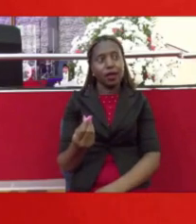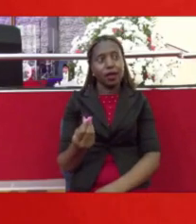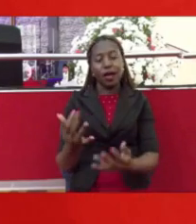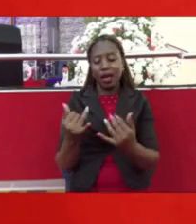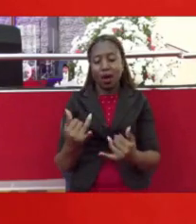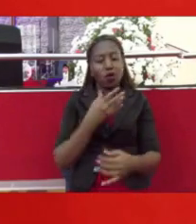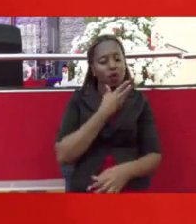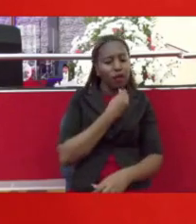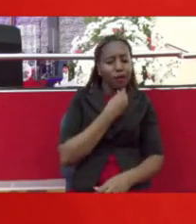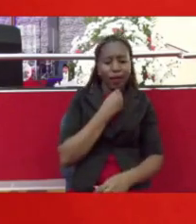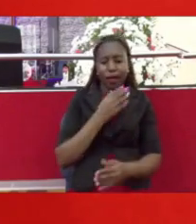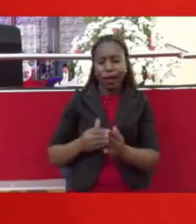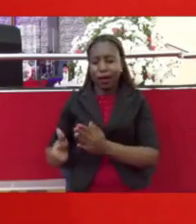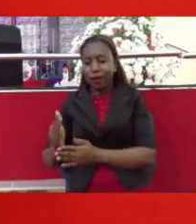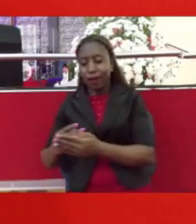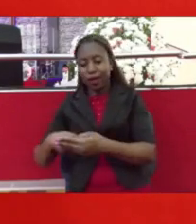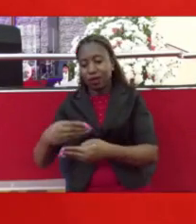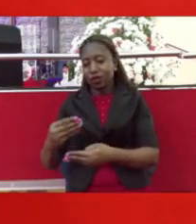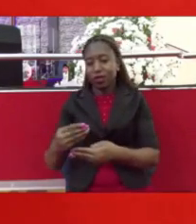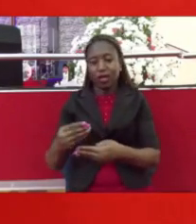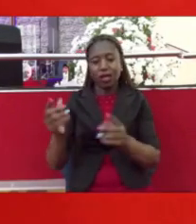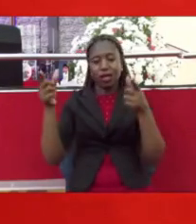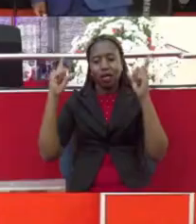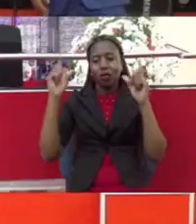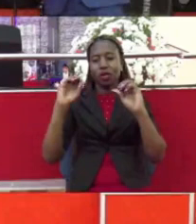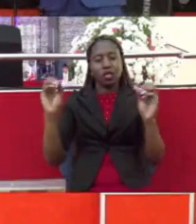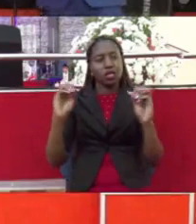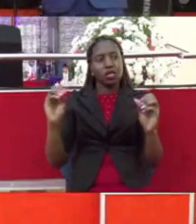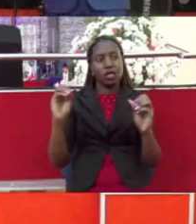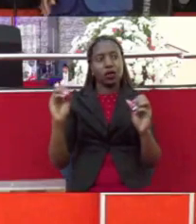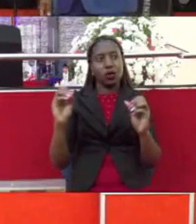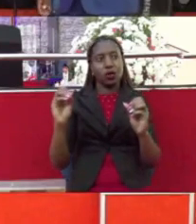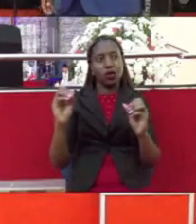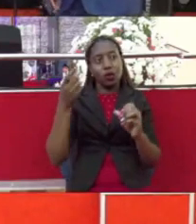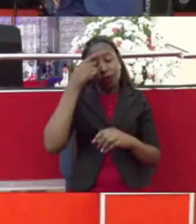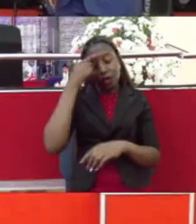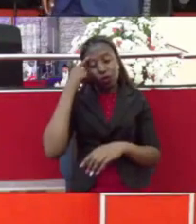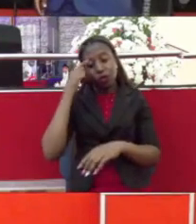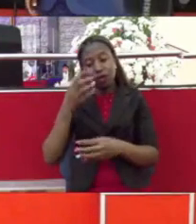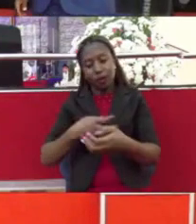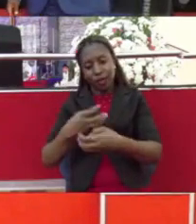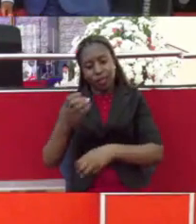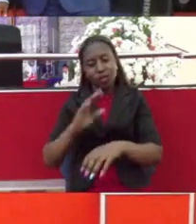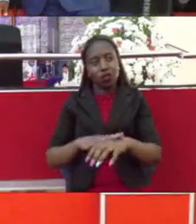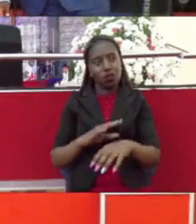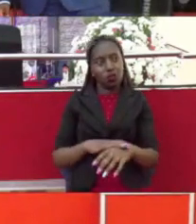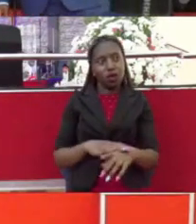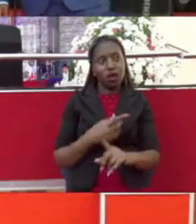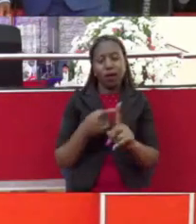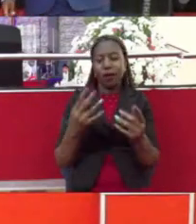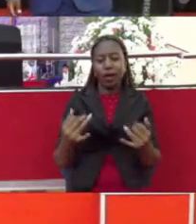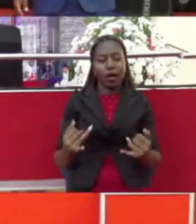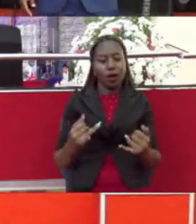Hakuwa amepanga kuuza lakini fedha ilikuwa nzuri. So he sold the lorry. Kama kuiuza. And now he was left, now he does not have